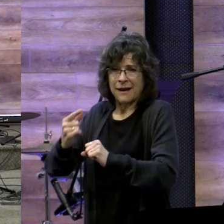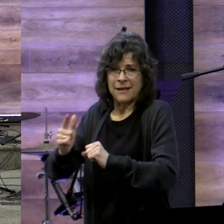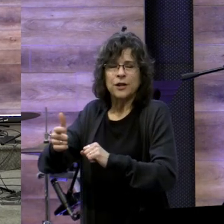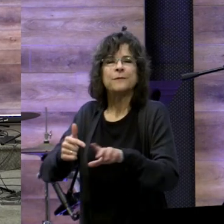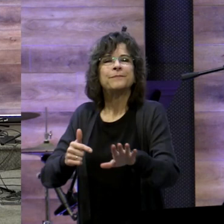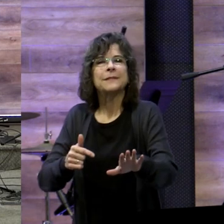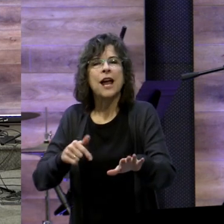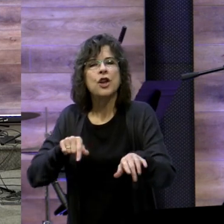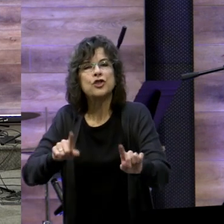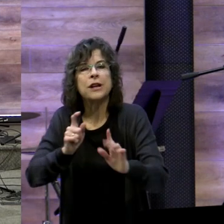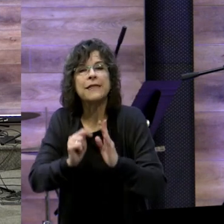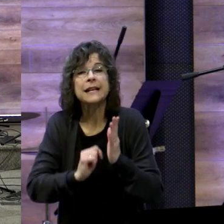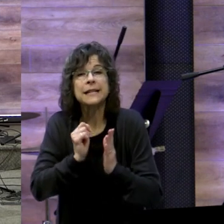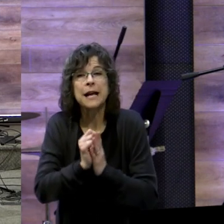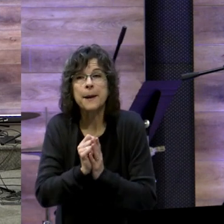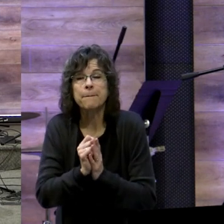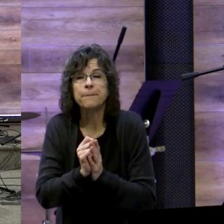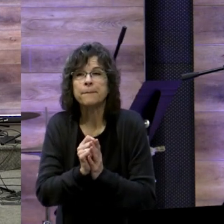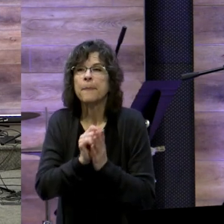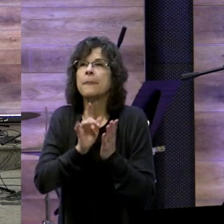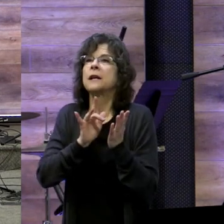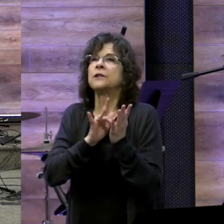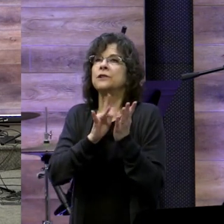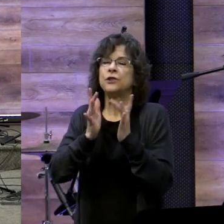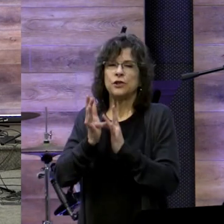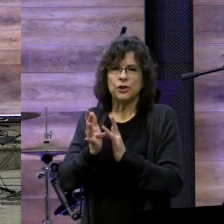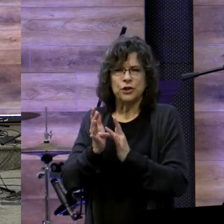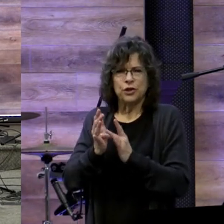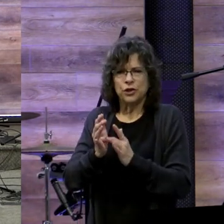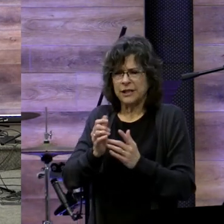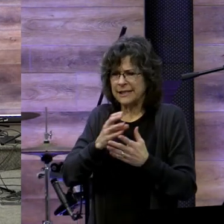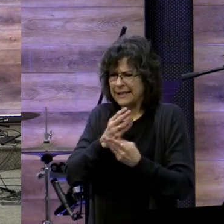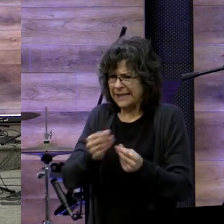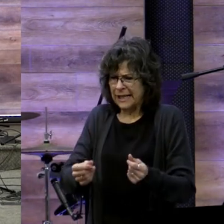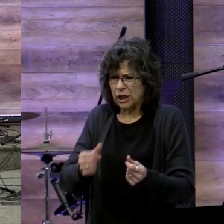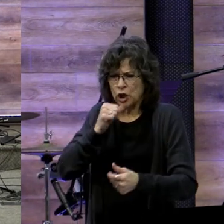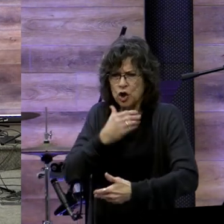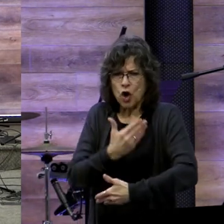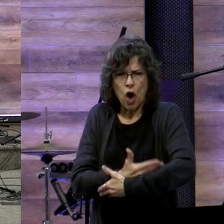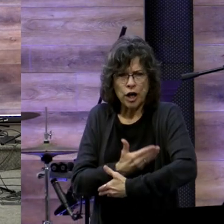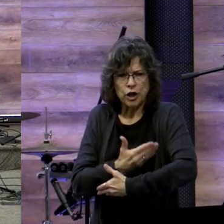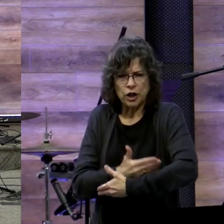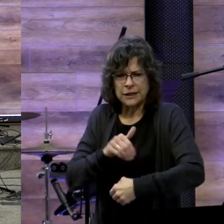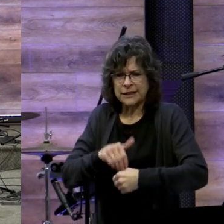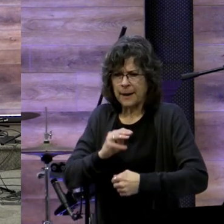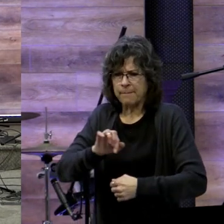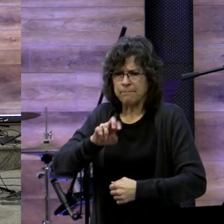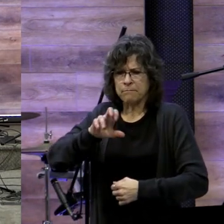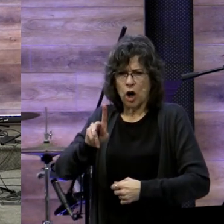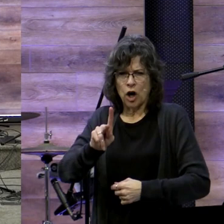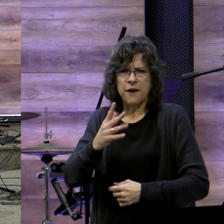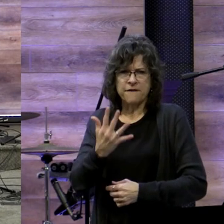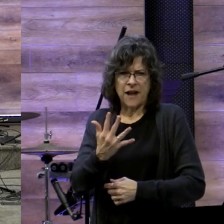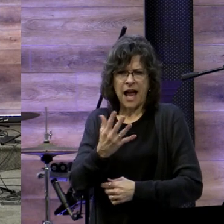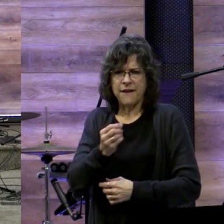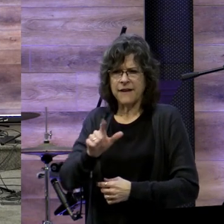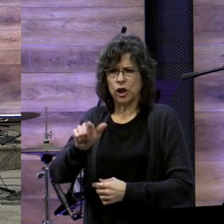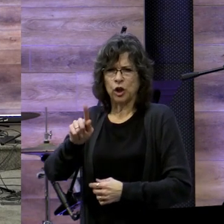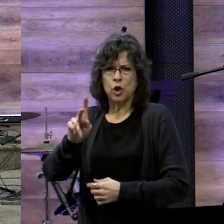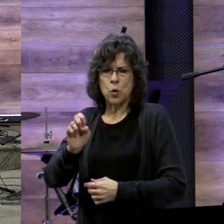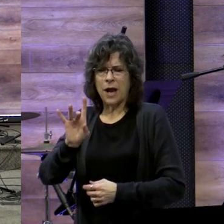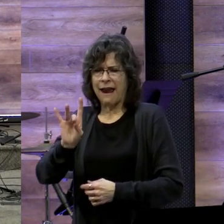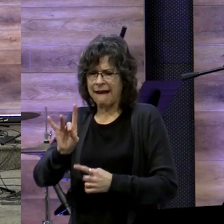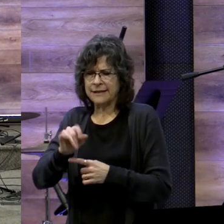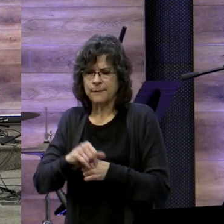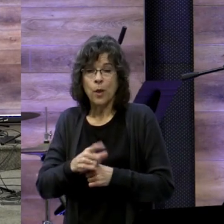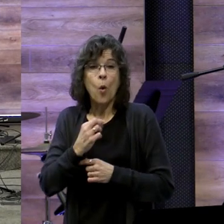of Jesus healing Jairus' daughter who had died in Mark 5 and in Luke chapter 8. Or there was a widow who had lost her